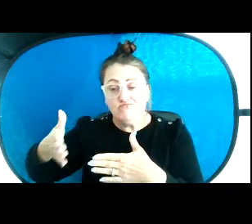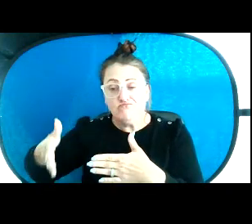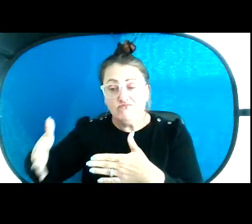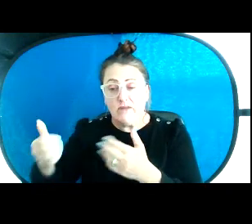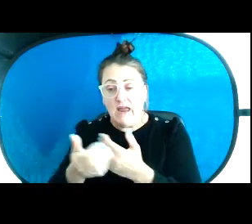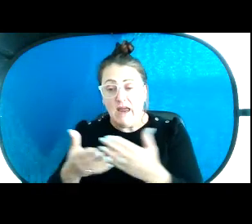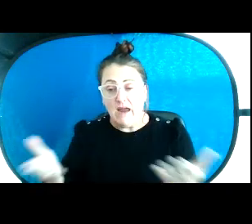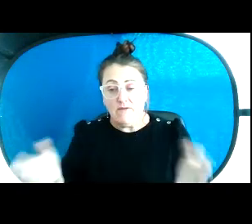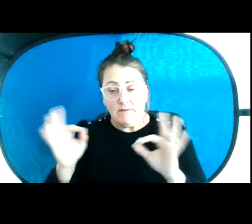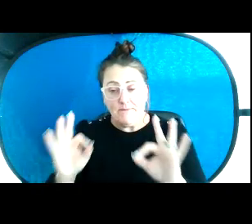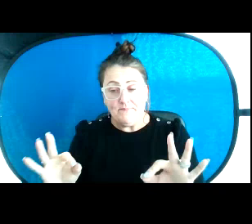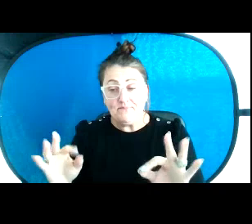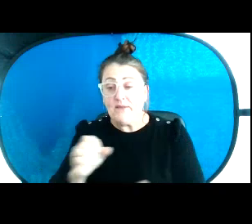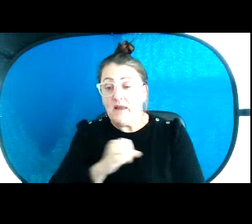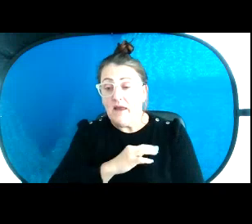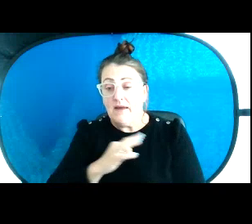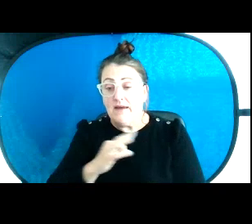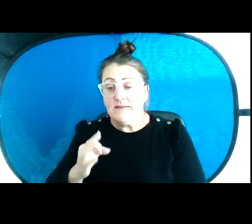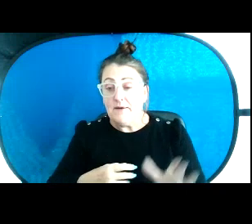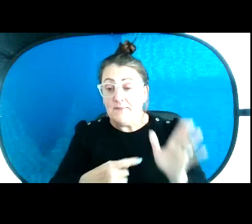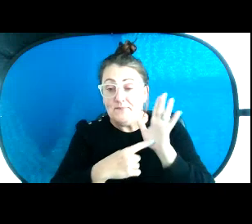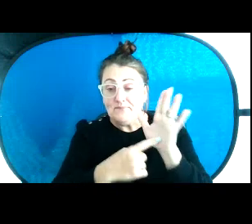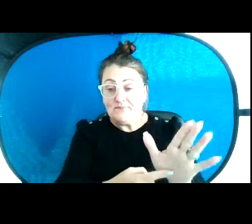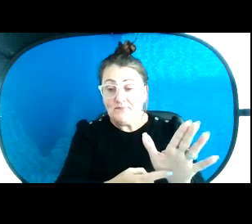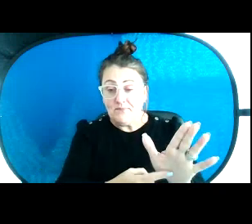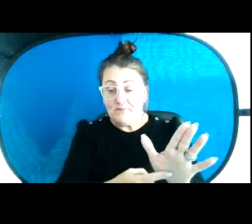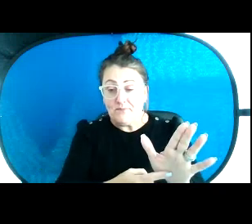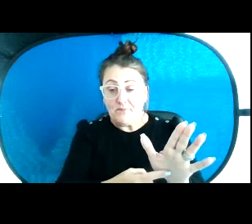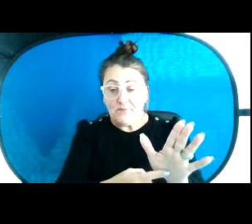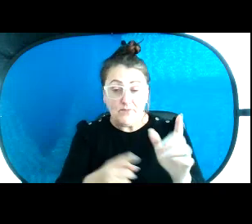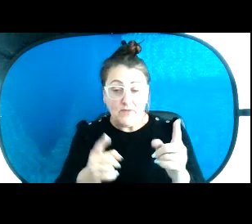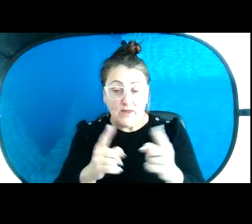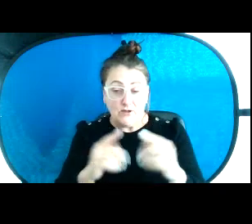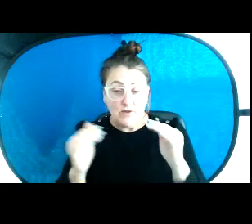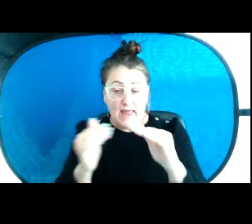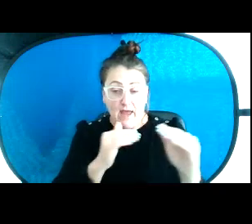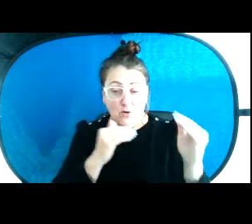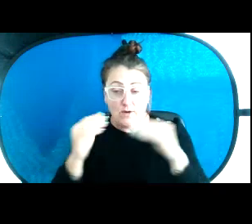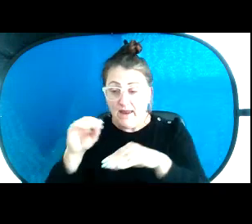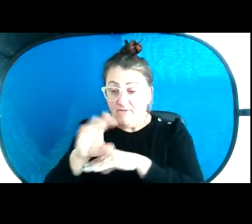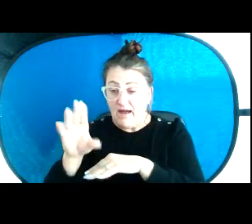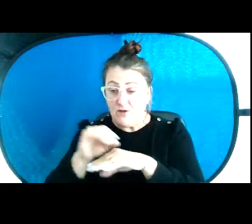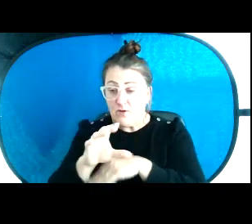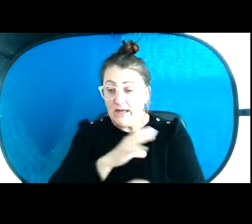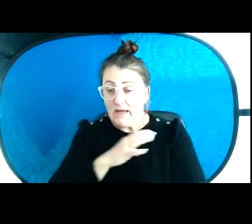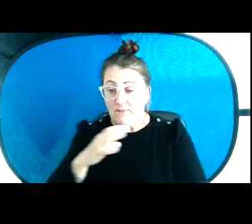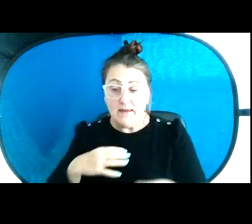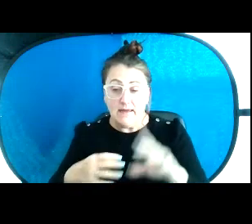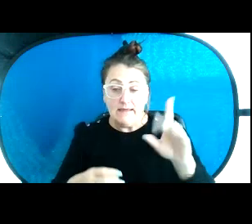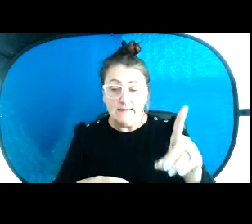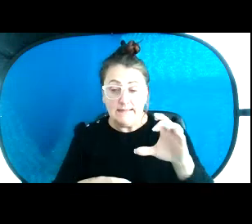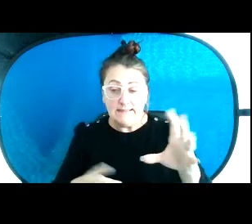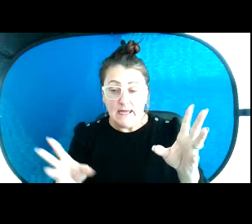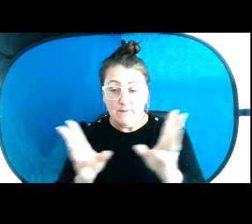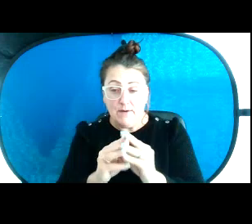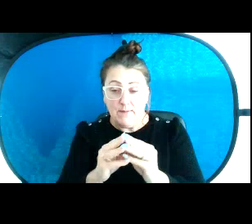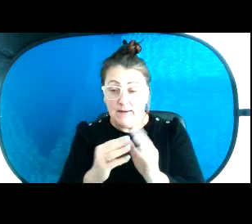Staff will present the task force findings to the Commission and to the Equity Advisory Committee at the December meeting to gather additional